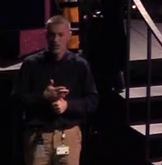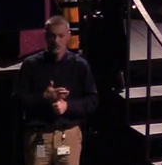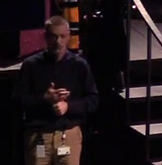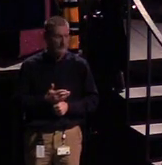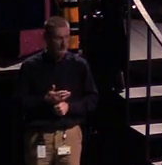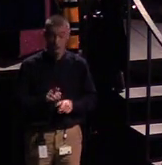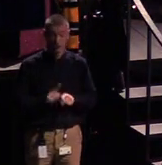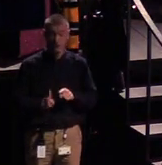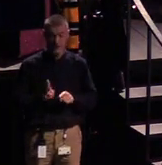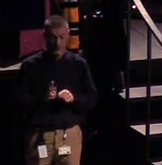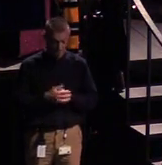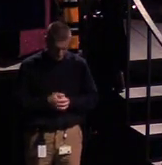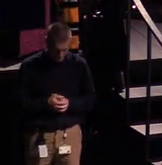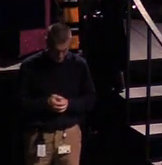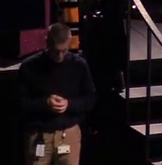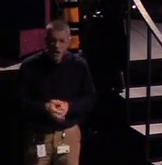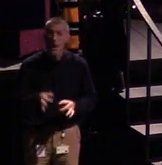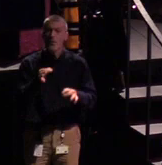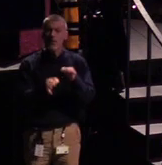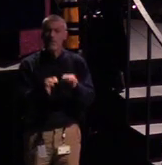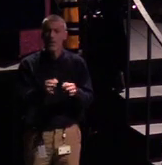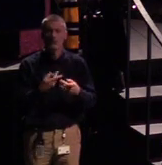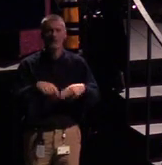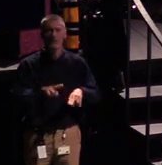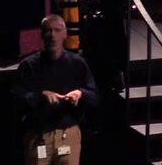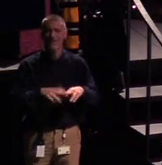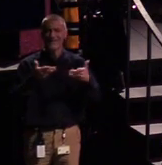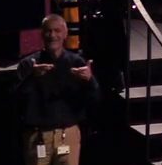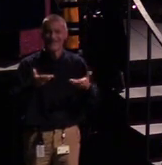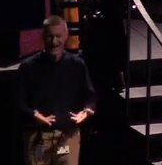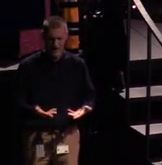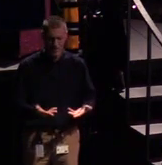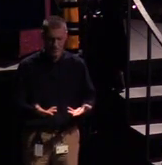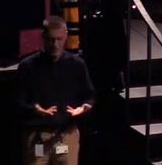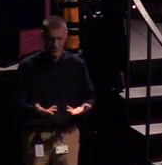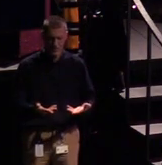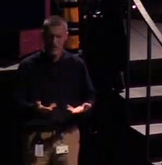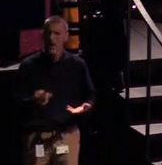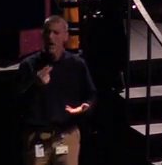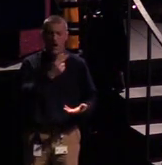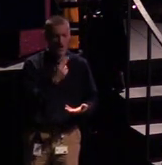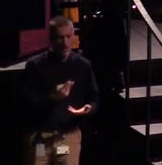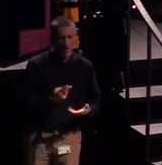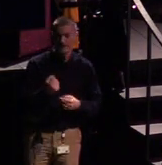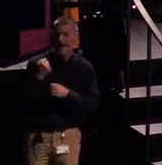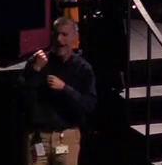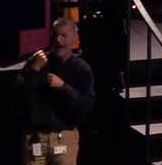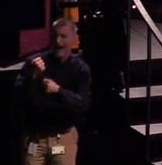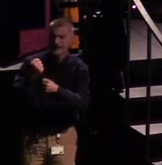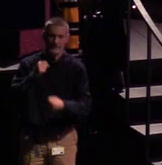again biscuit the politics of now white art and activism matters